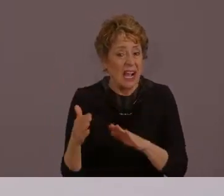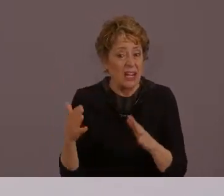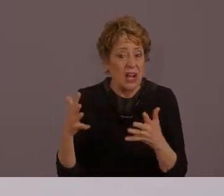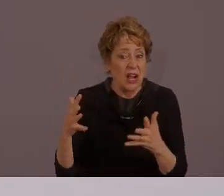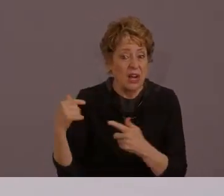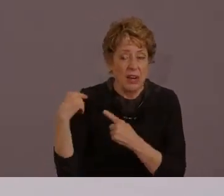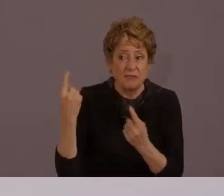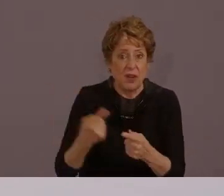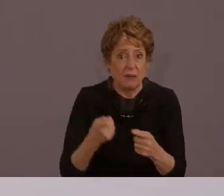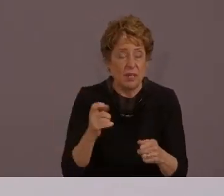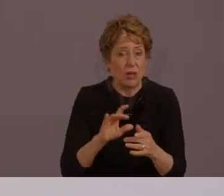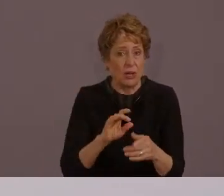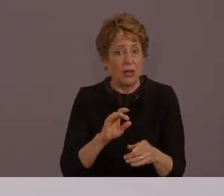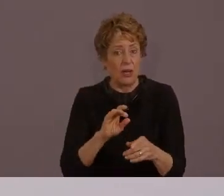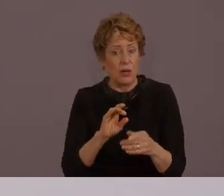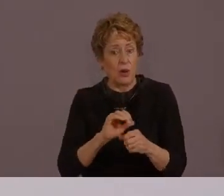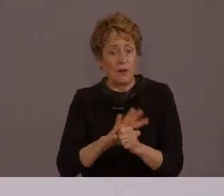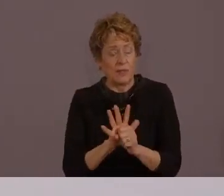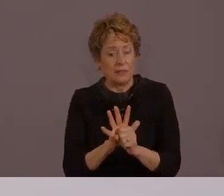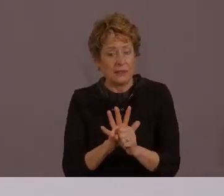just